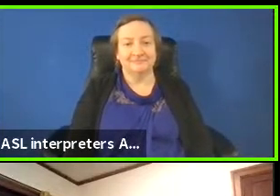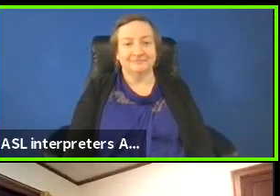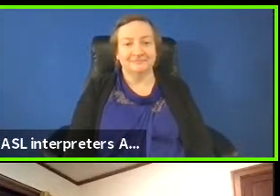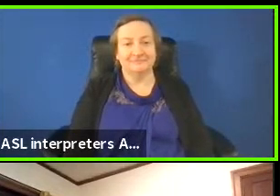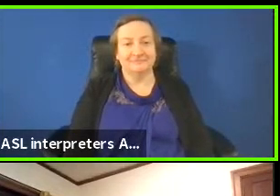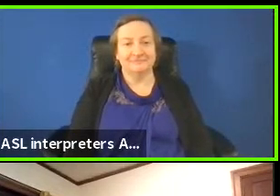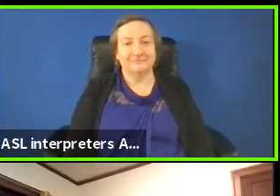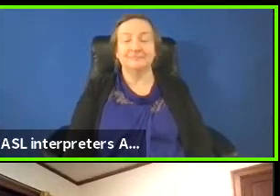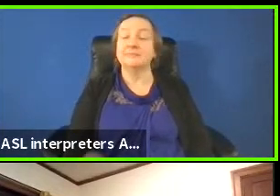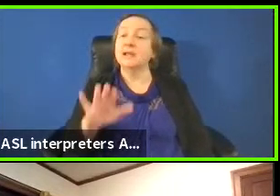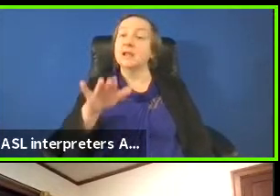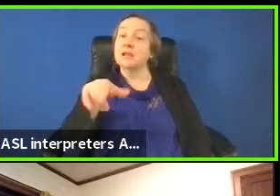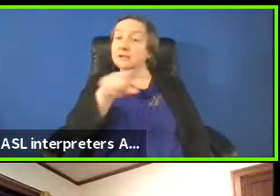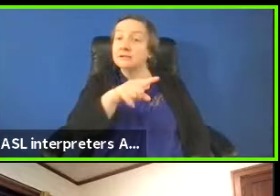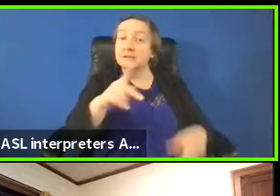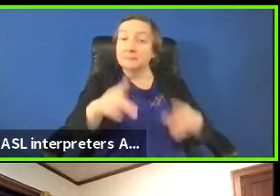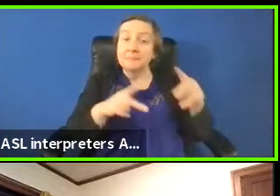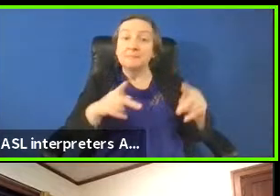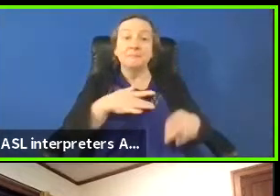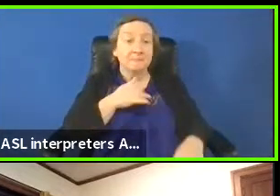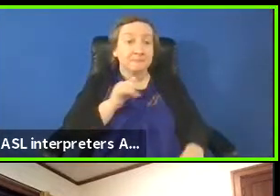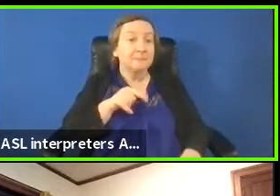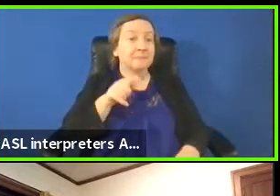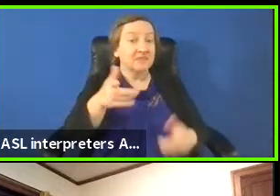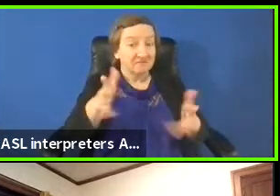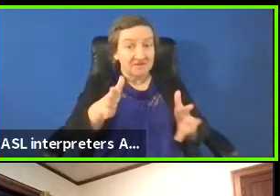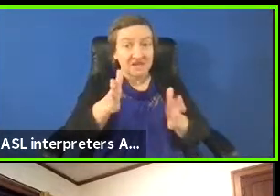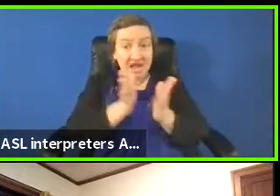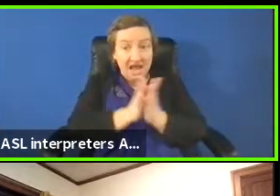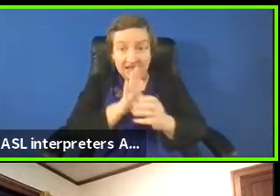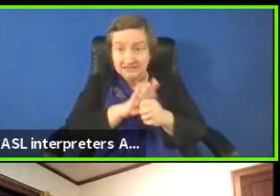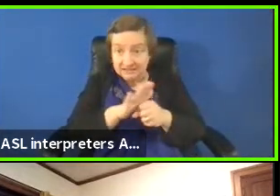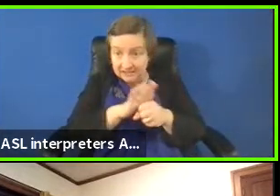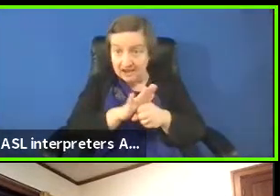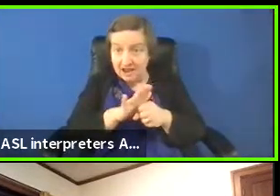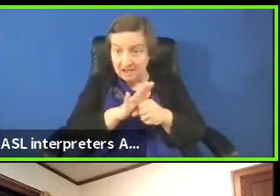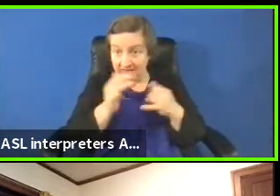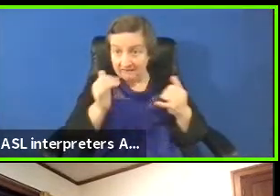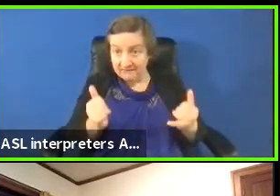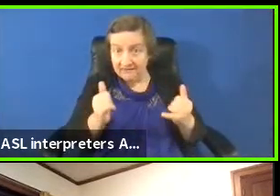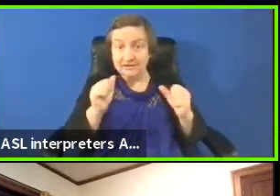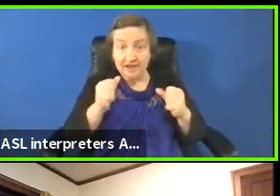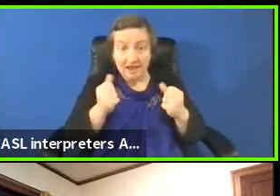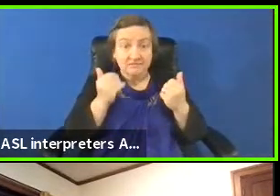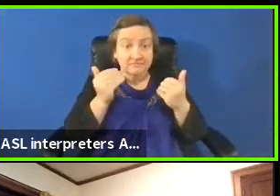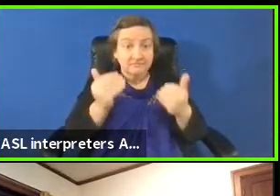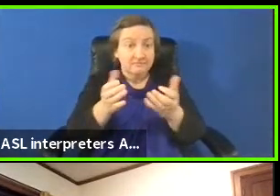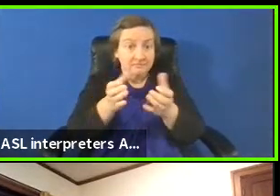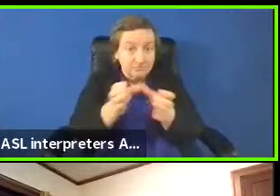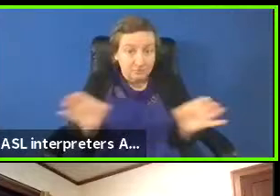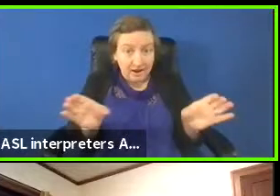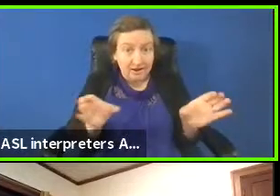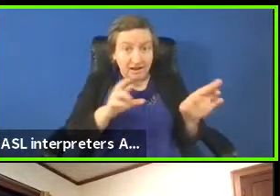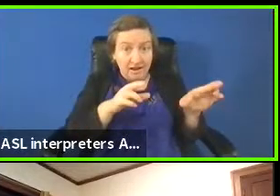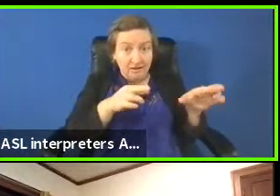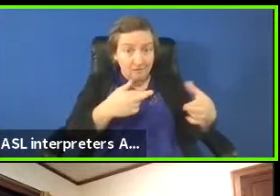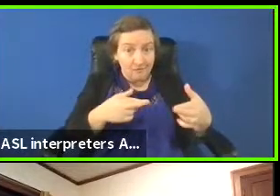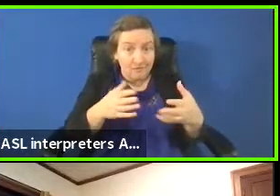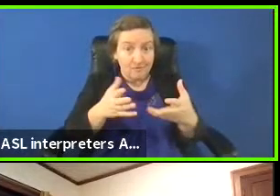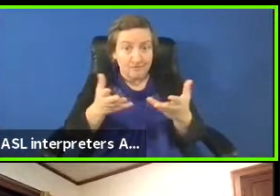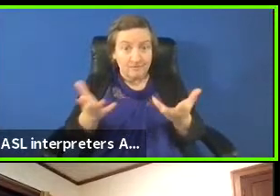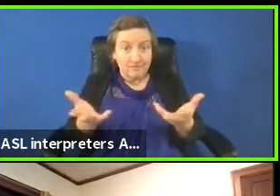All right, do people feel that they have asked enough questions to go into the breakout rooms